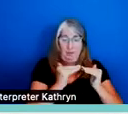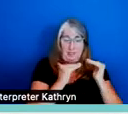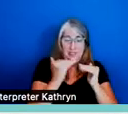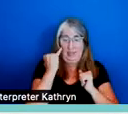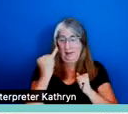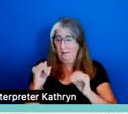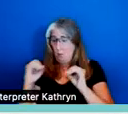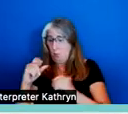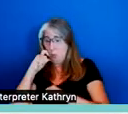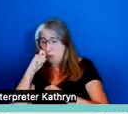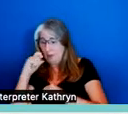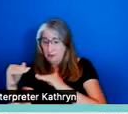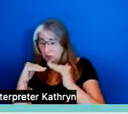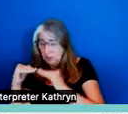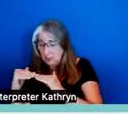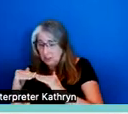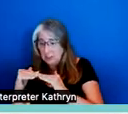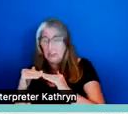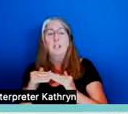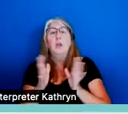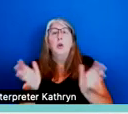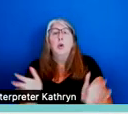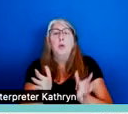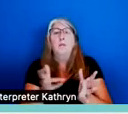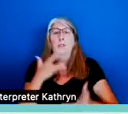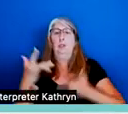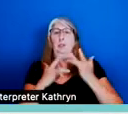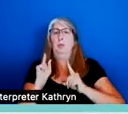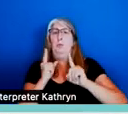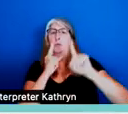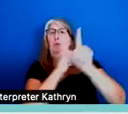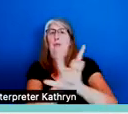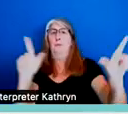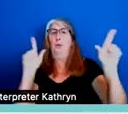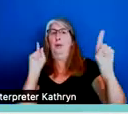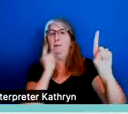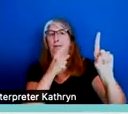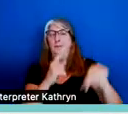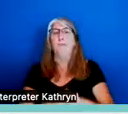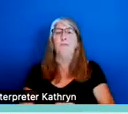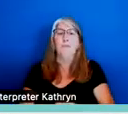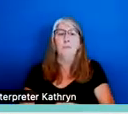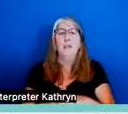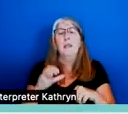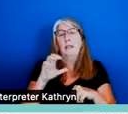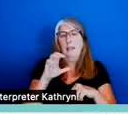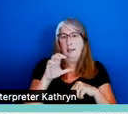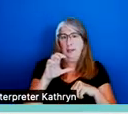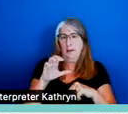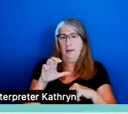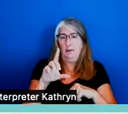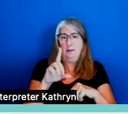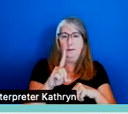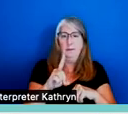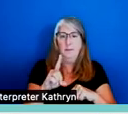racial justice, cultivating joy towards liberation. At NRCDV, we believe